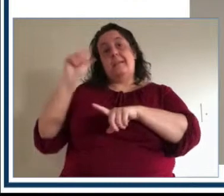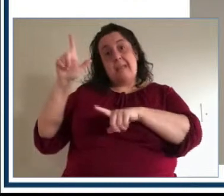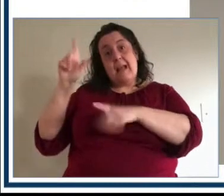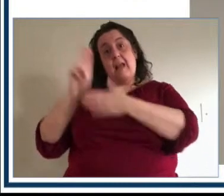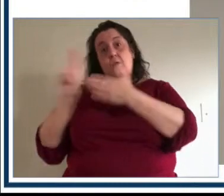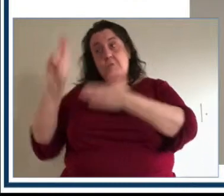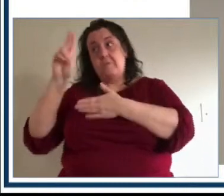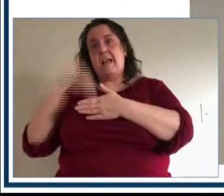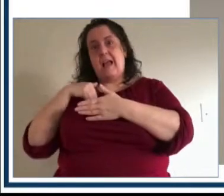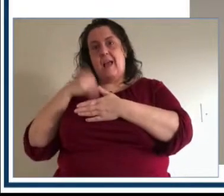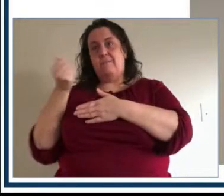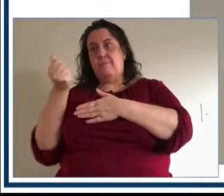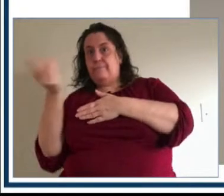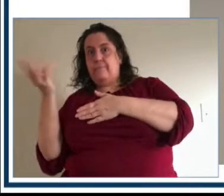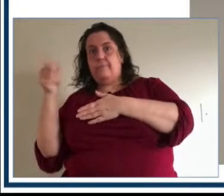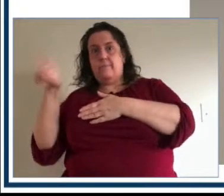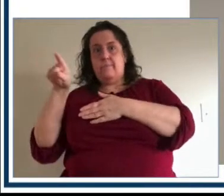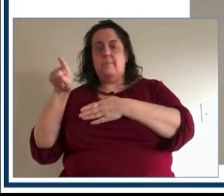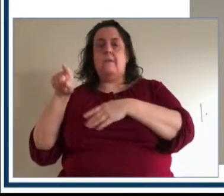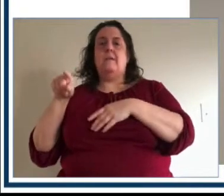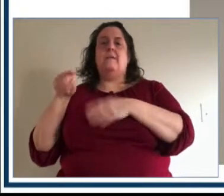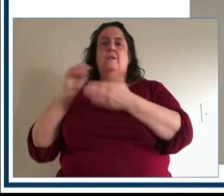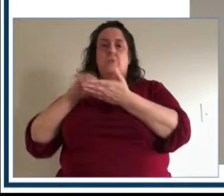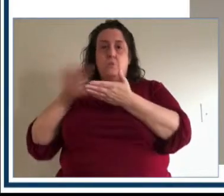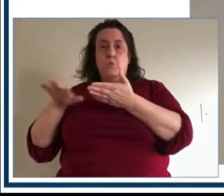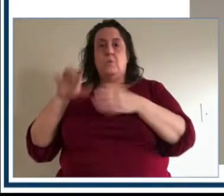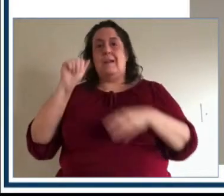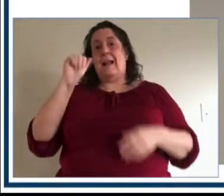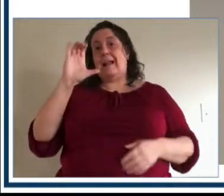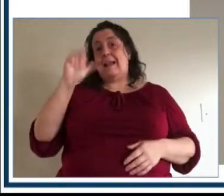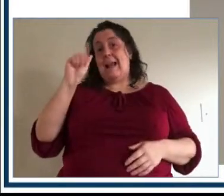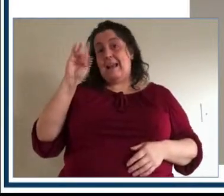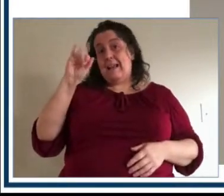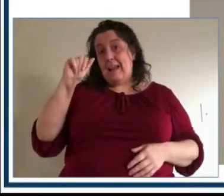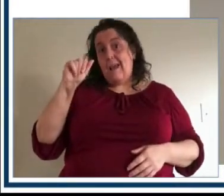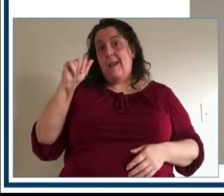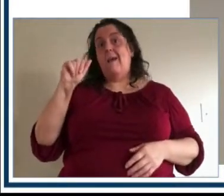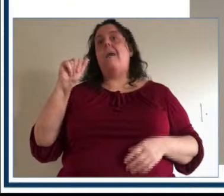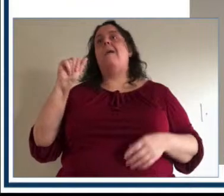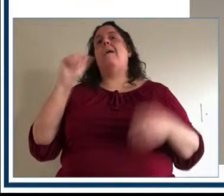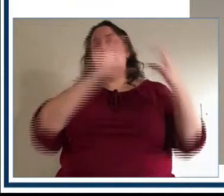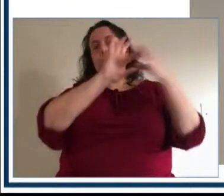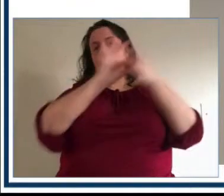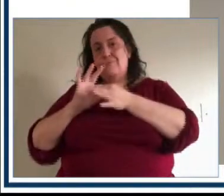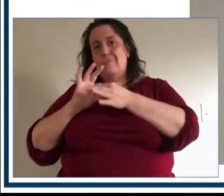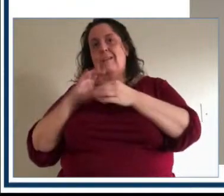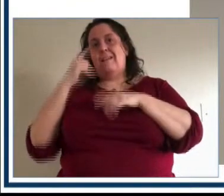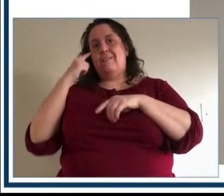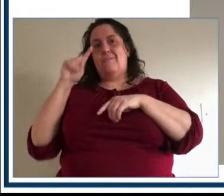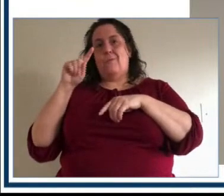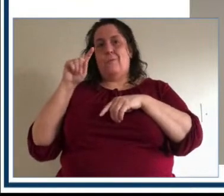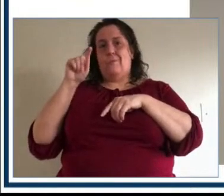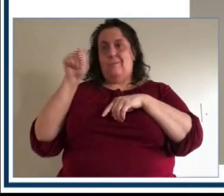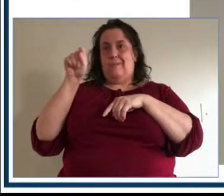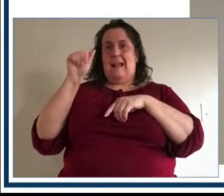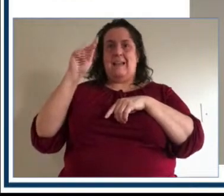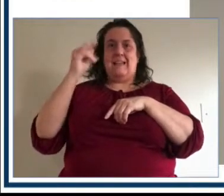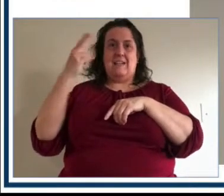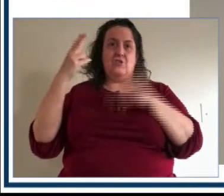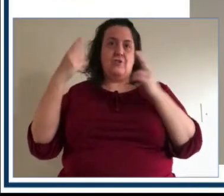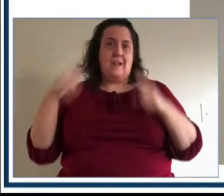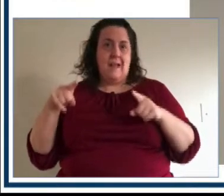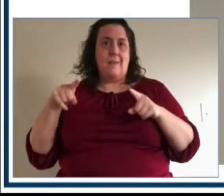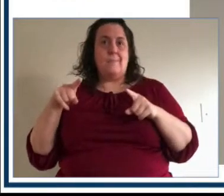students at Acadia who were associated, linked back to the St. of X event. So we'll be looking and monitoring